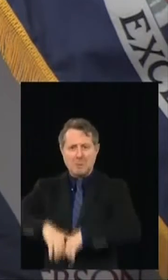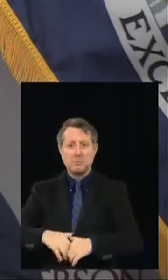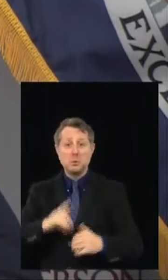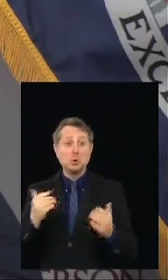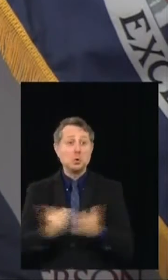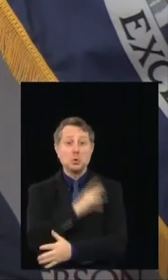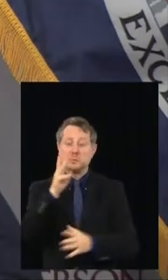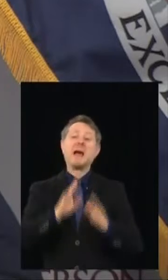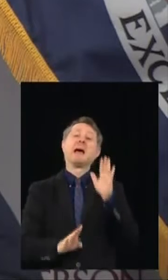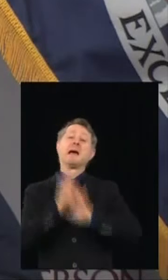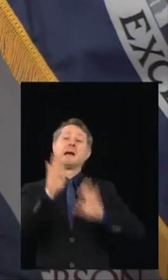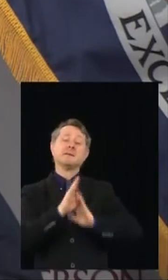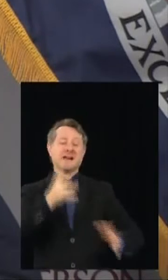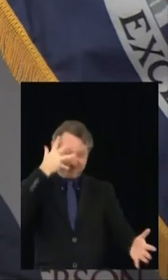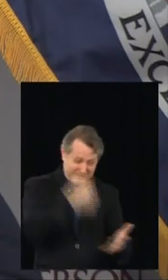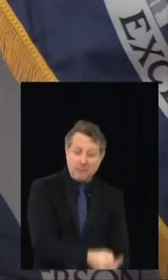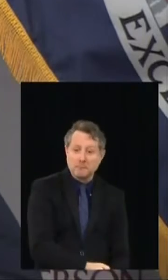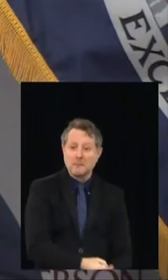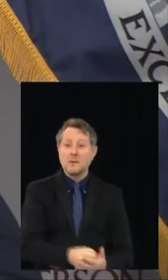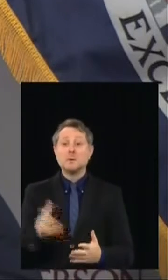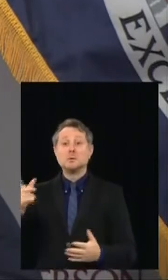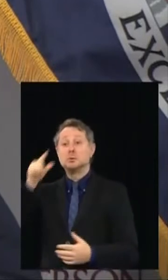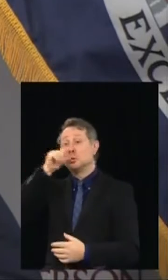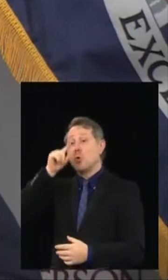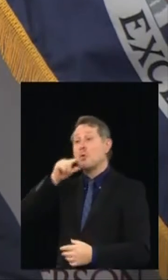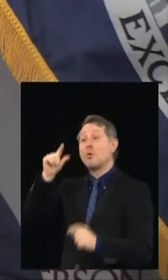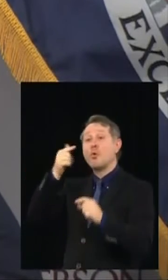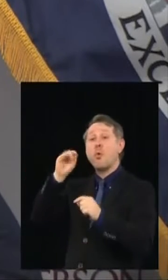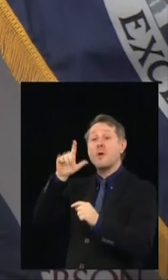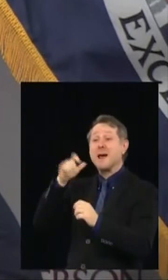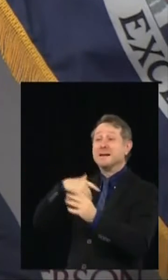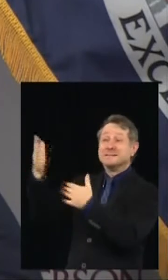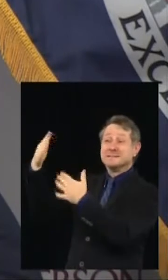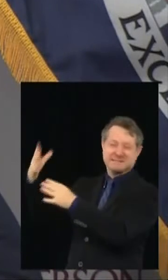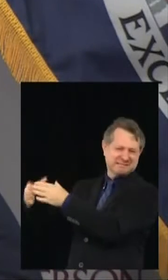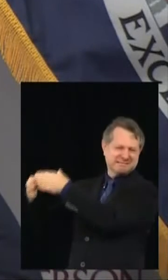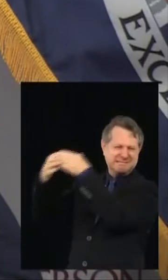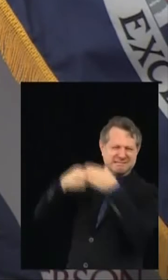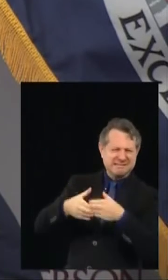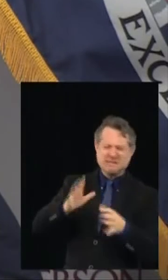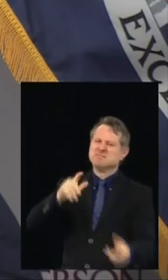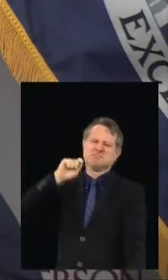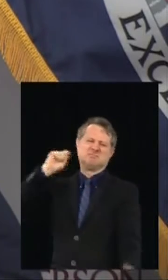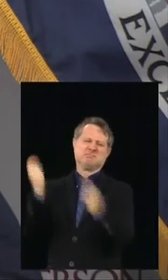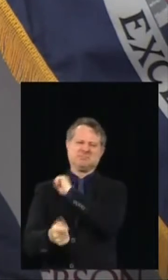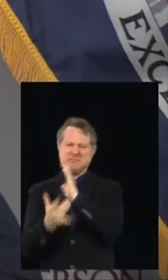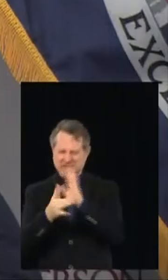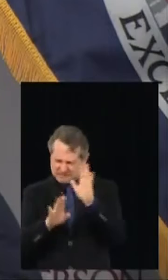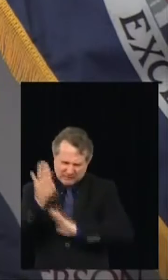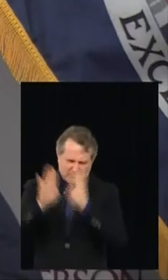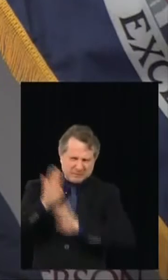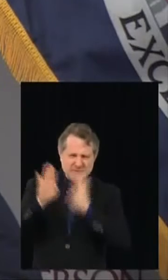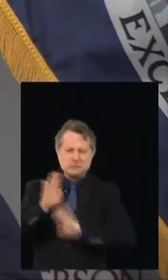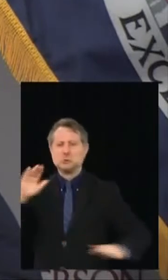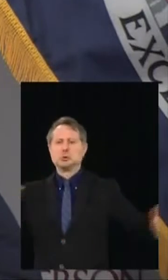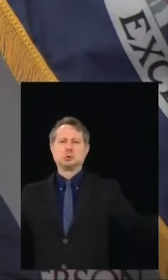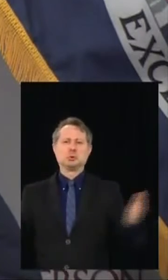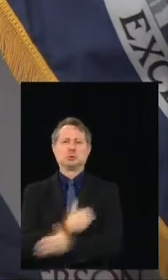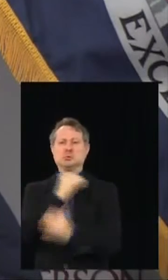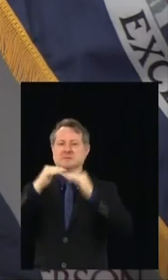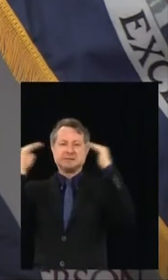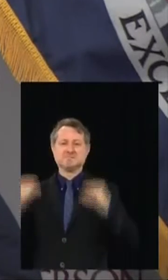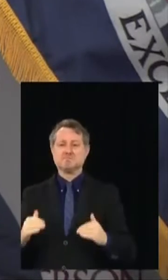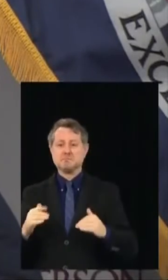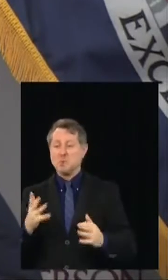people from Google who come in to redesign a website to handle this volume.